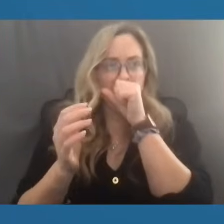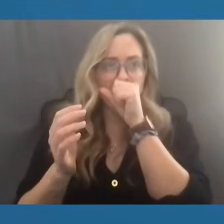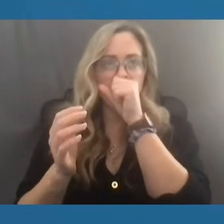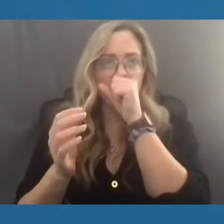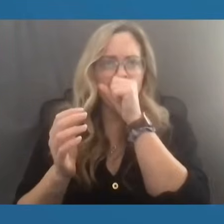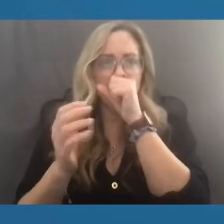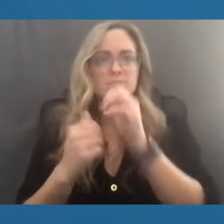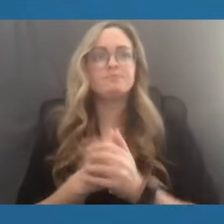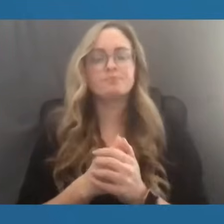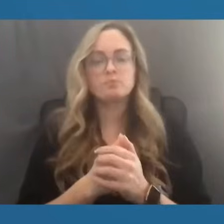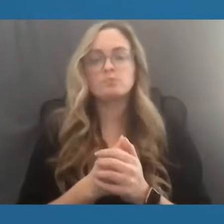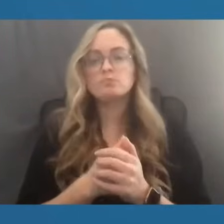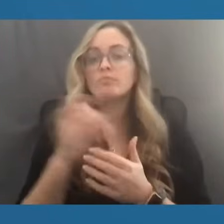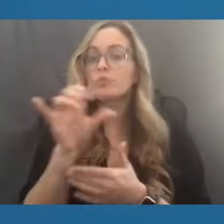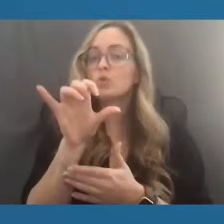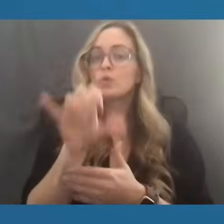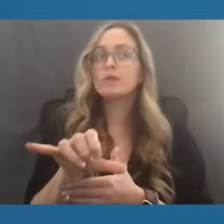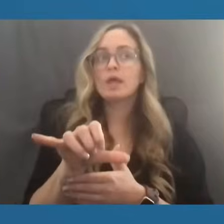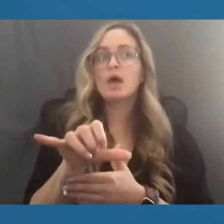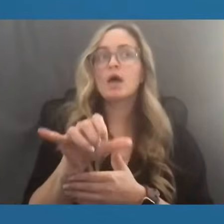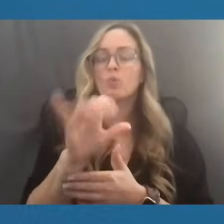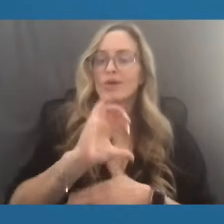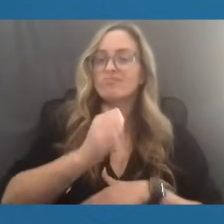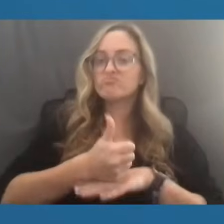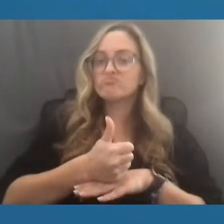But in so doing, I believe we've crafted